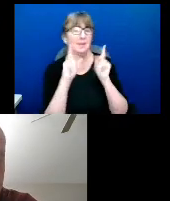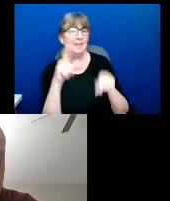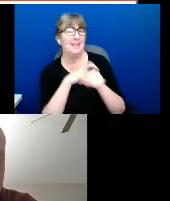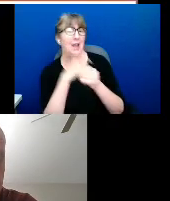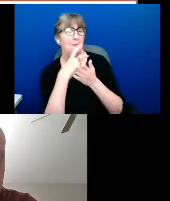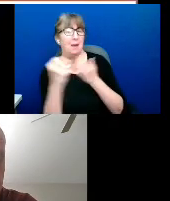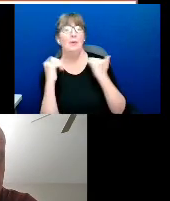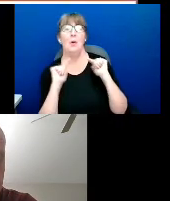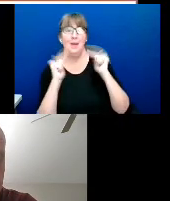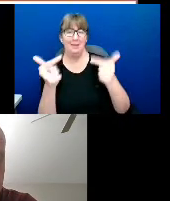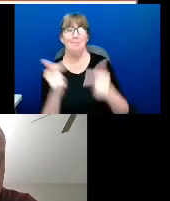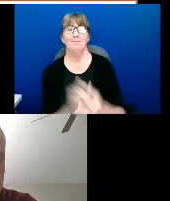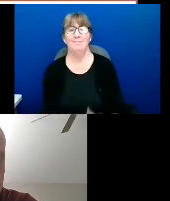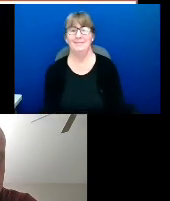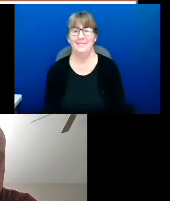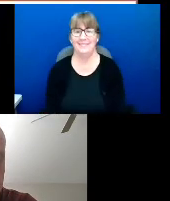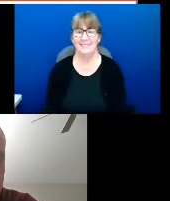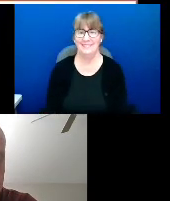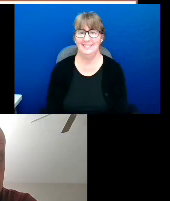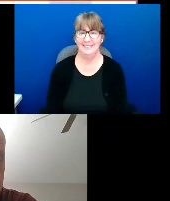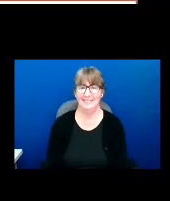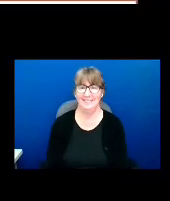go ahead.